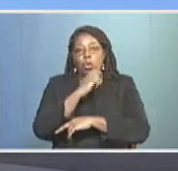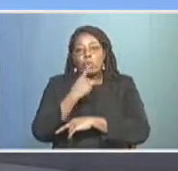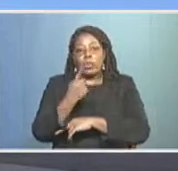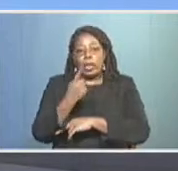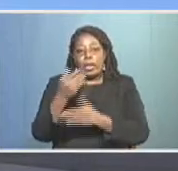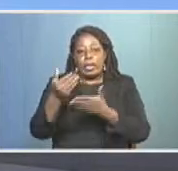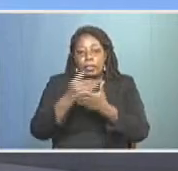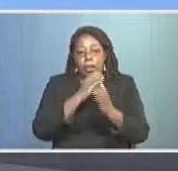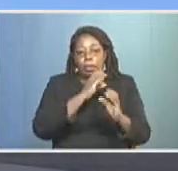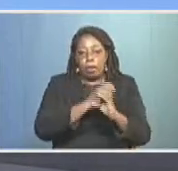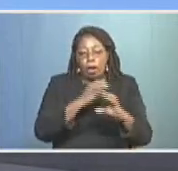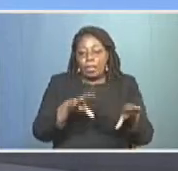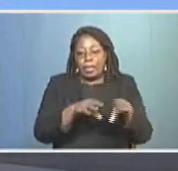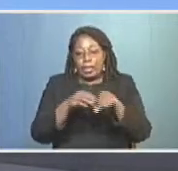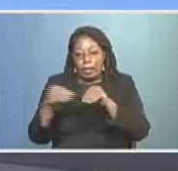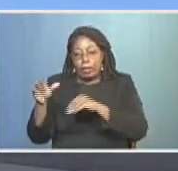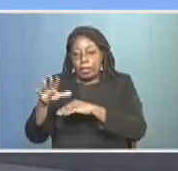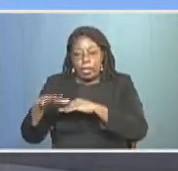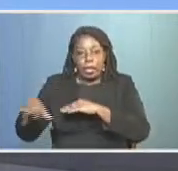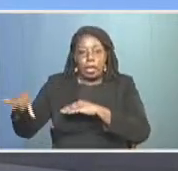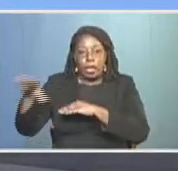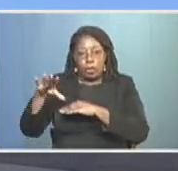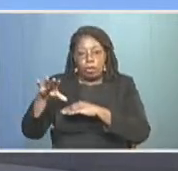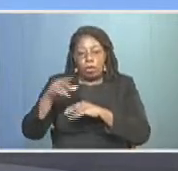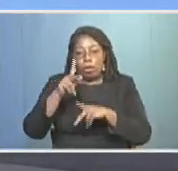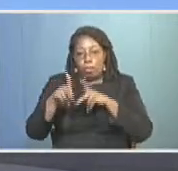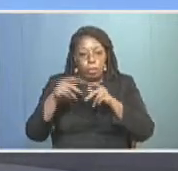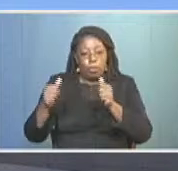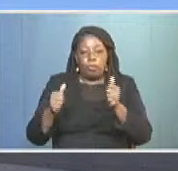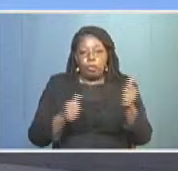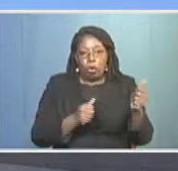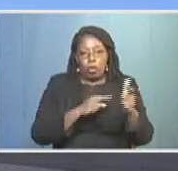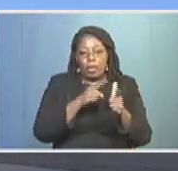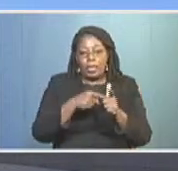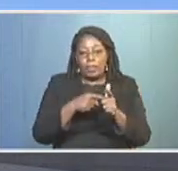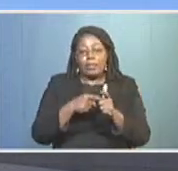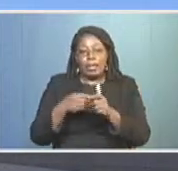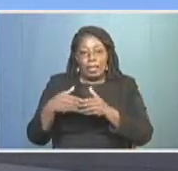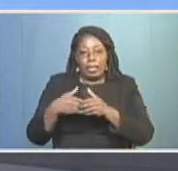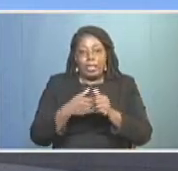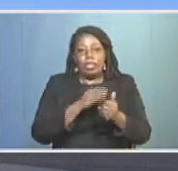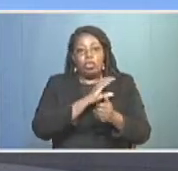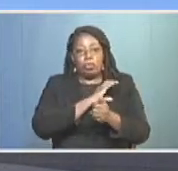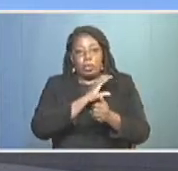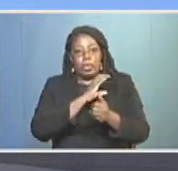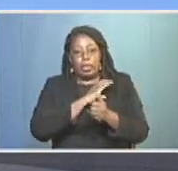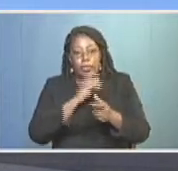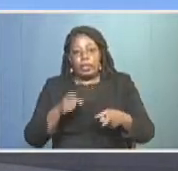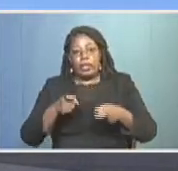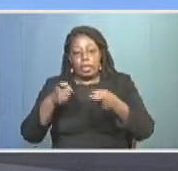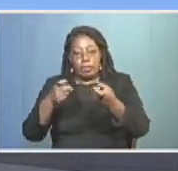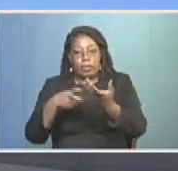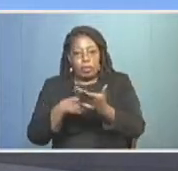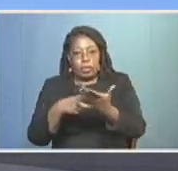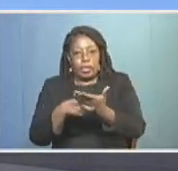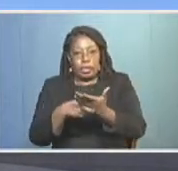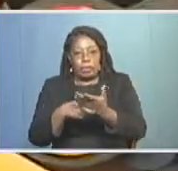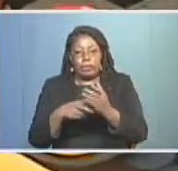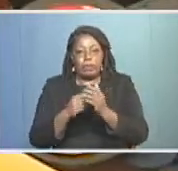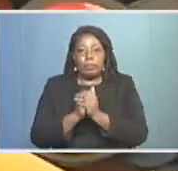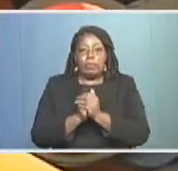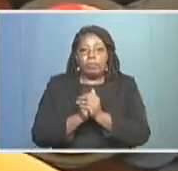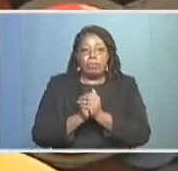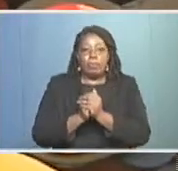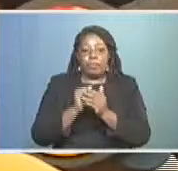some vehicles left the venue, patrons followed. And this led to police eventually issuing citations.